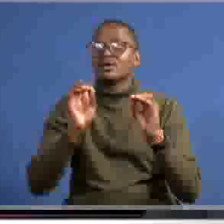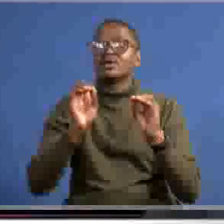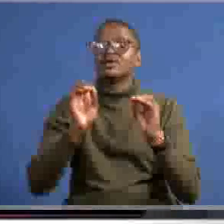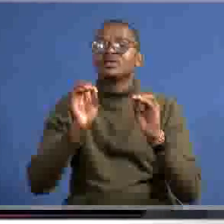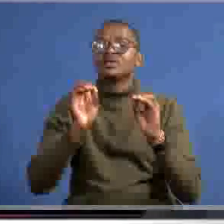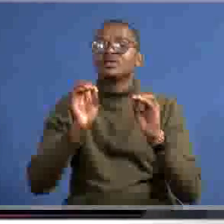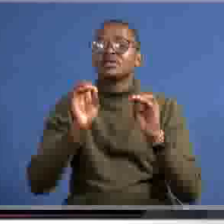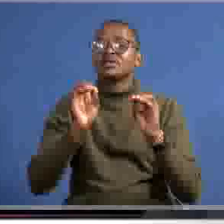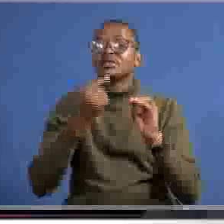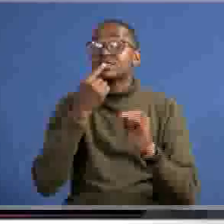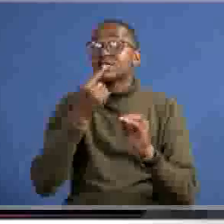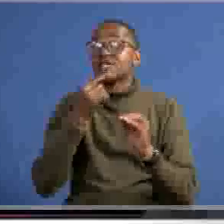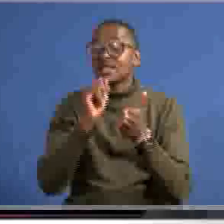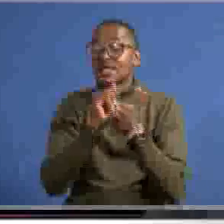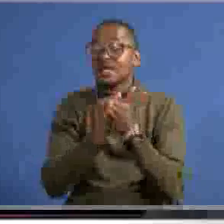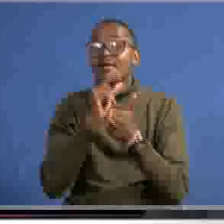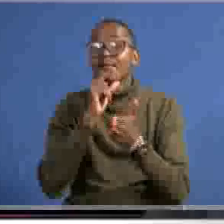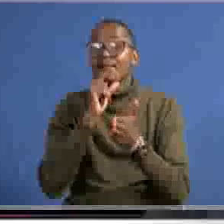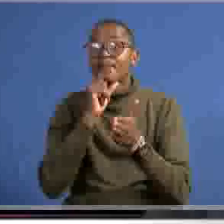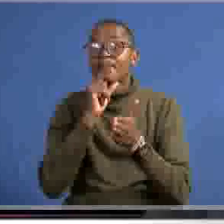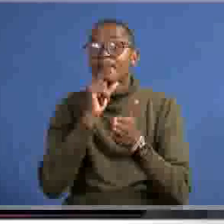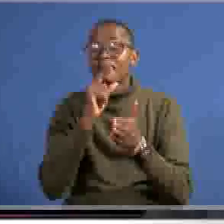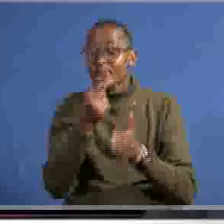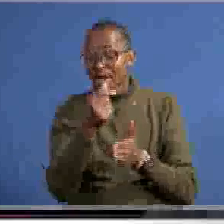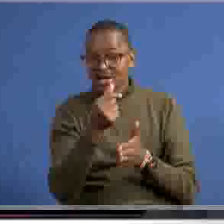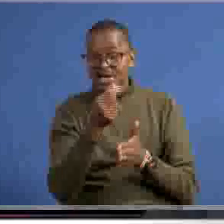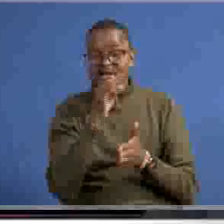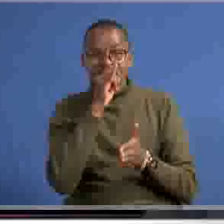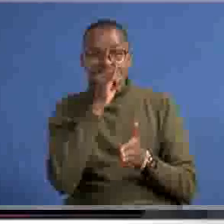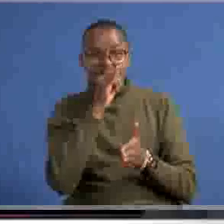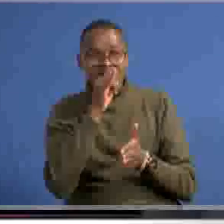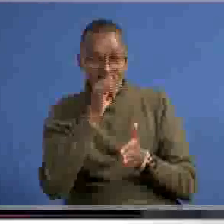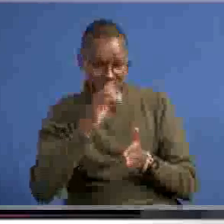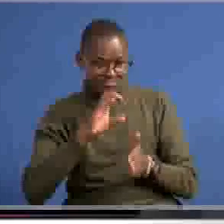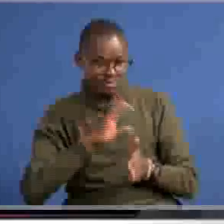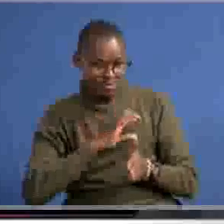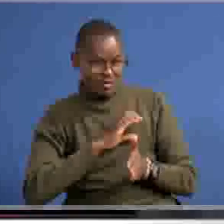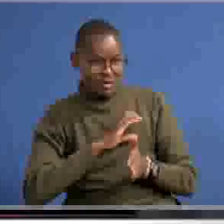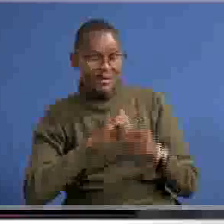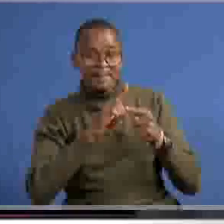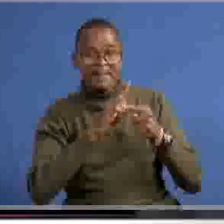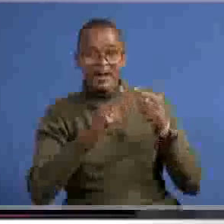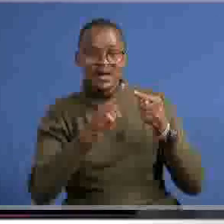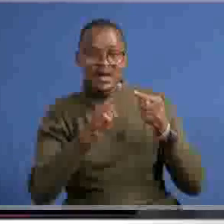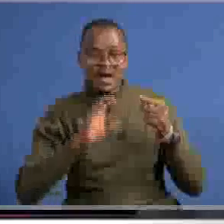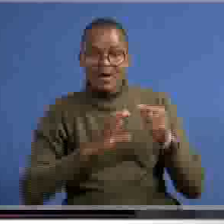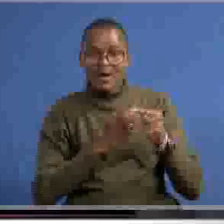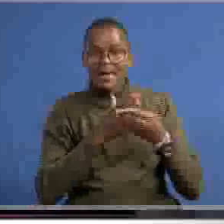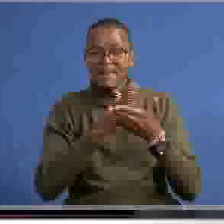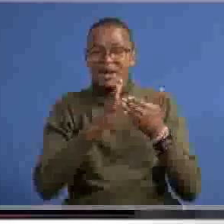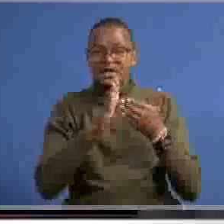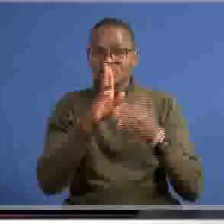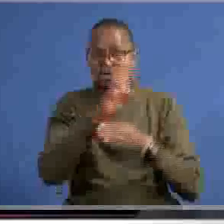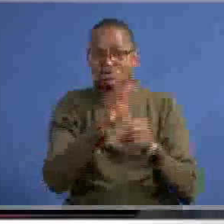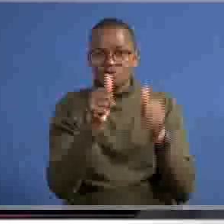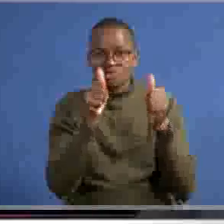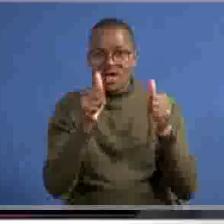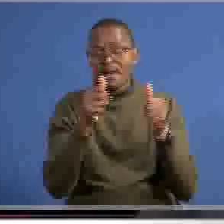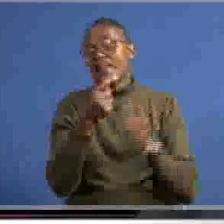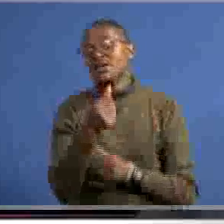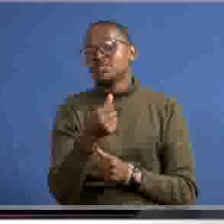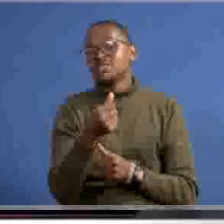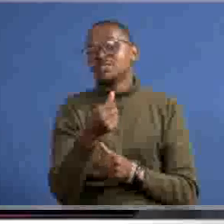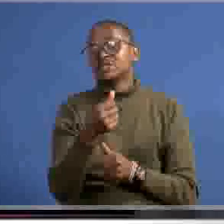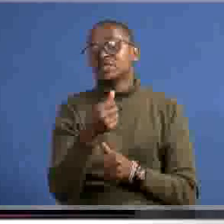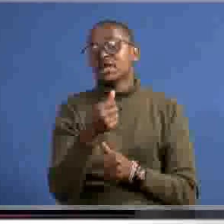declares that monies is we are only stewards and our part is to use the money in the right way so I